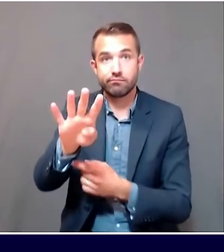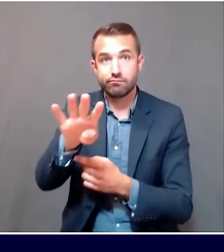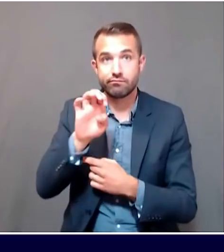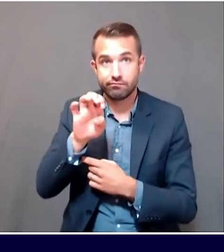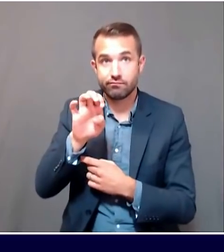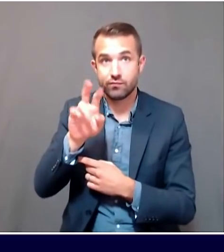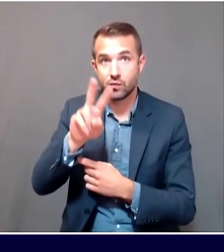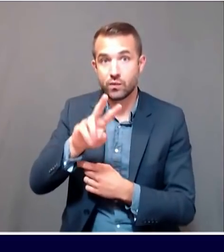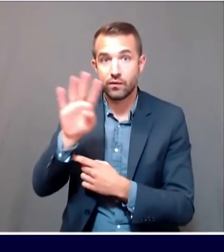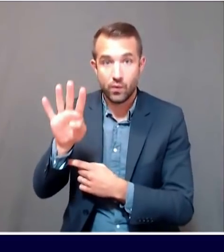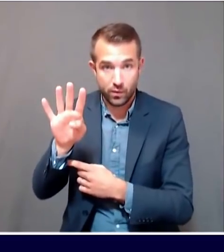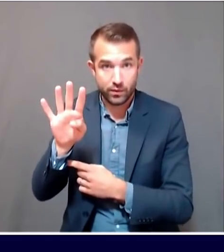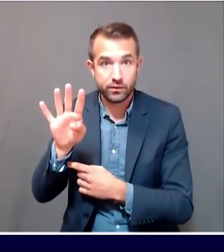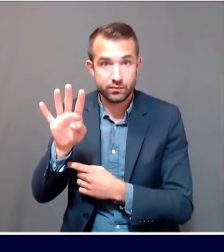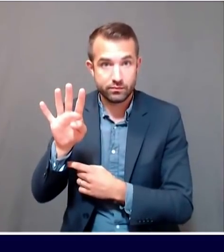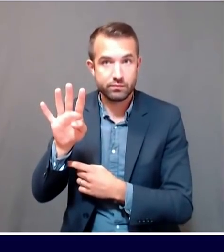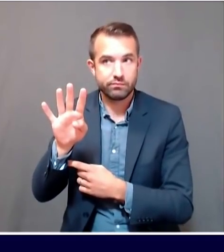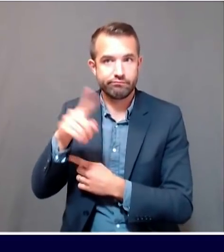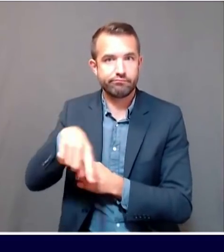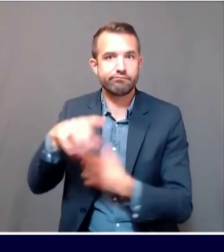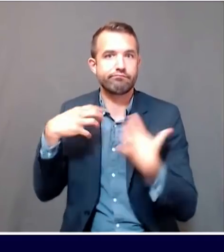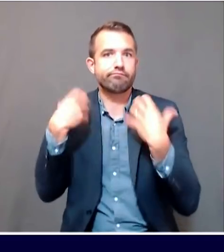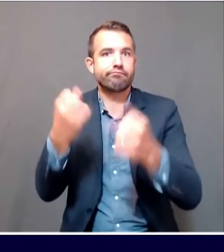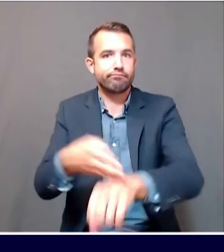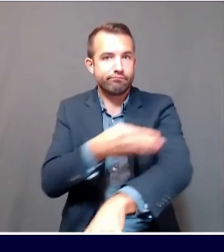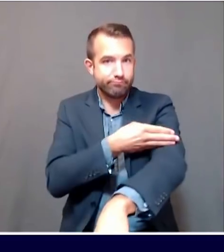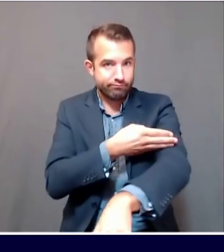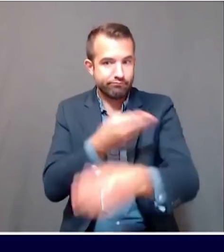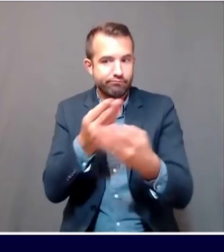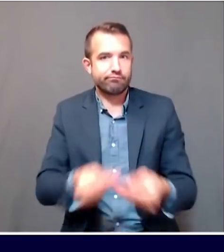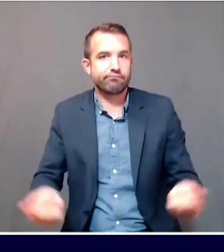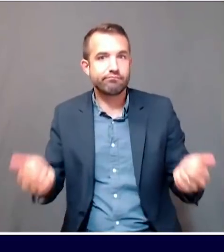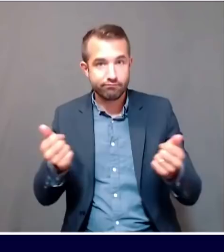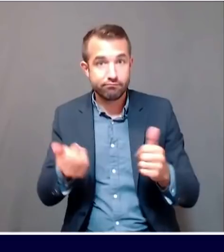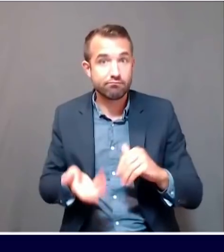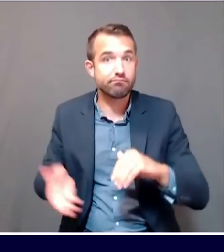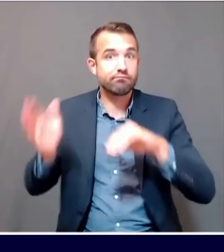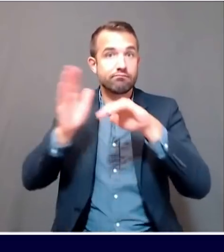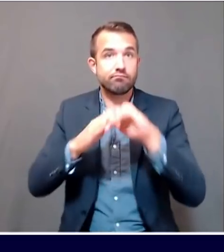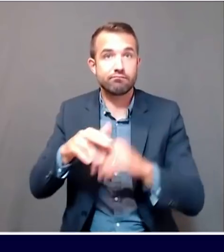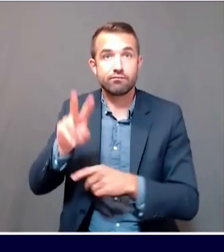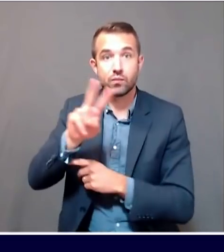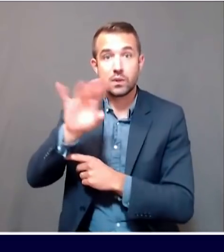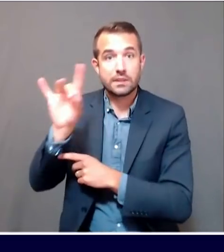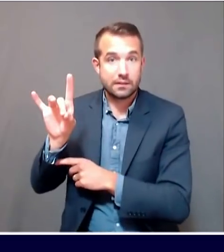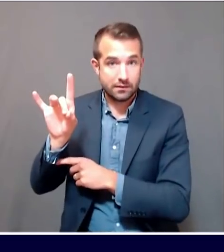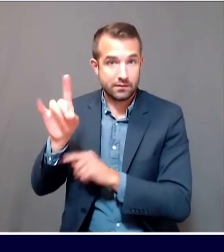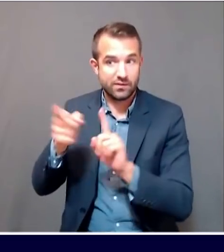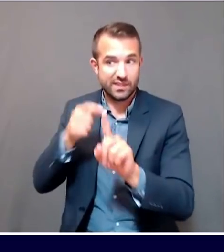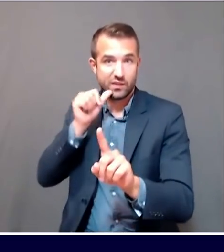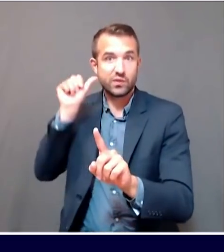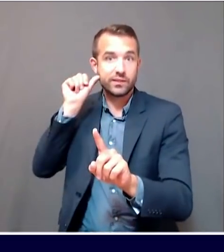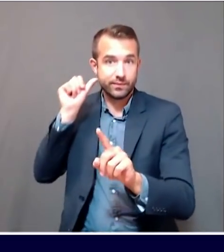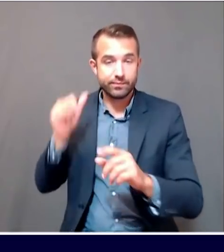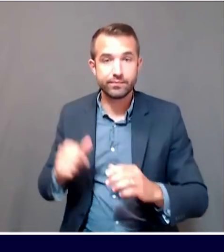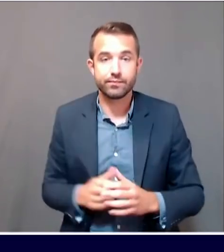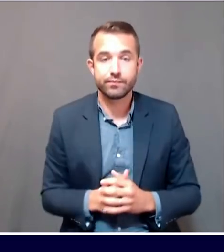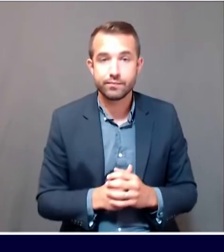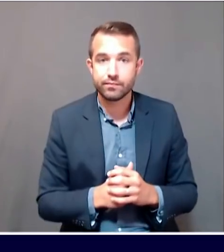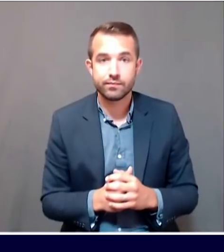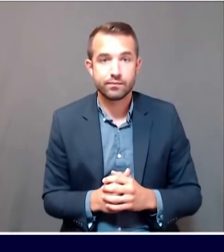3,424 individuals have recovered. That's an increase of 28 since yesterday. And of our